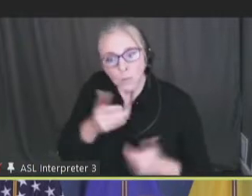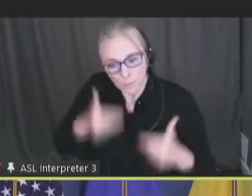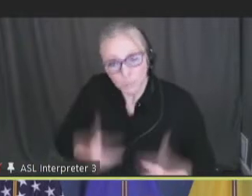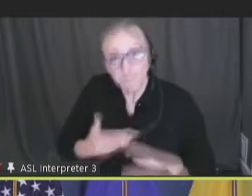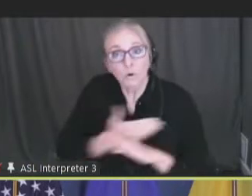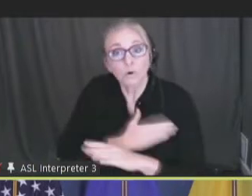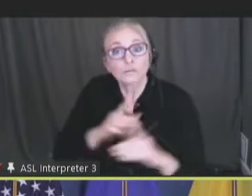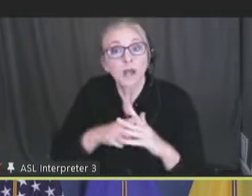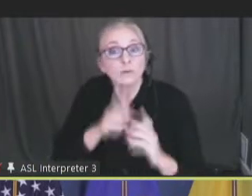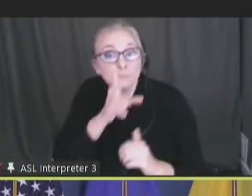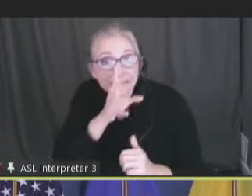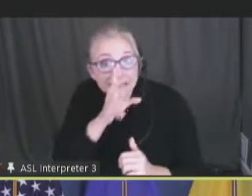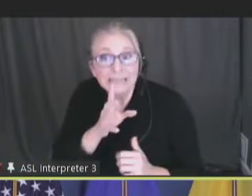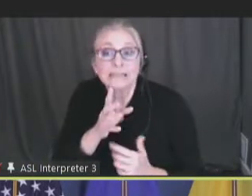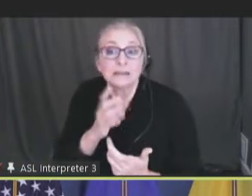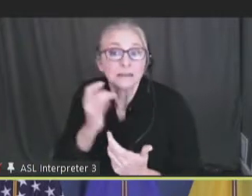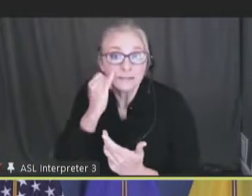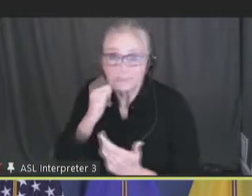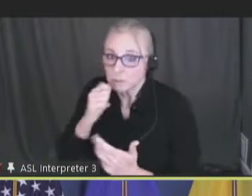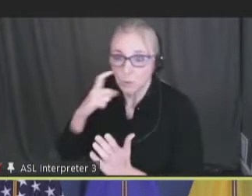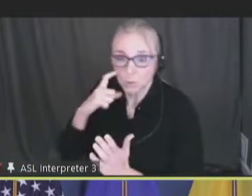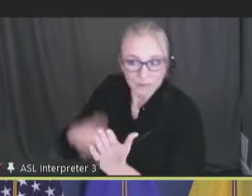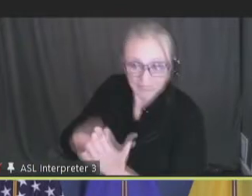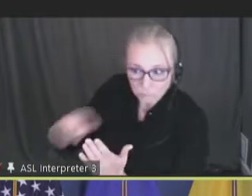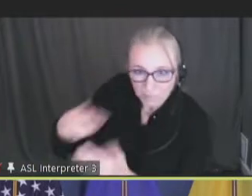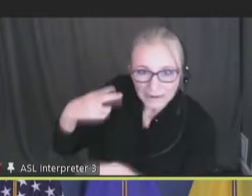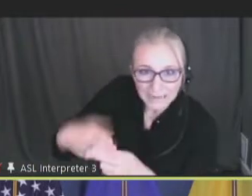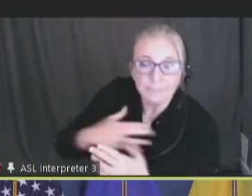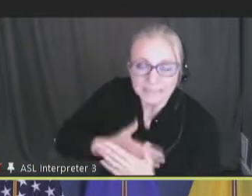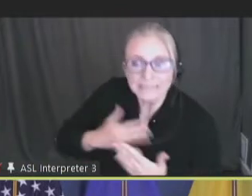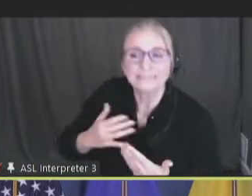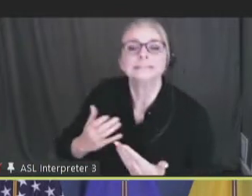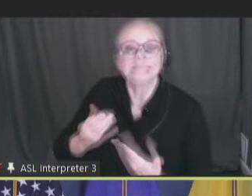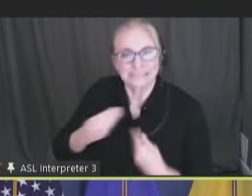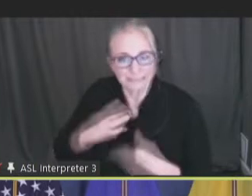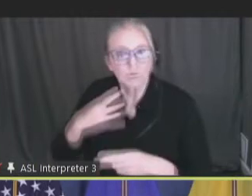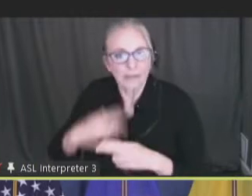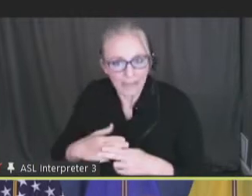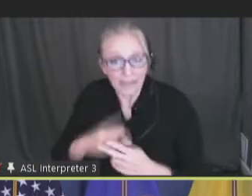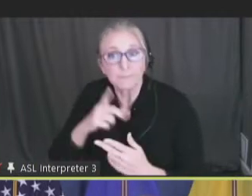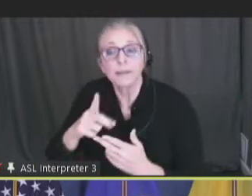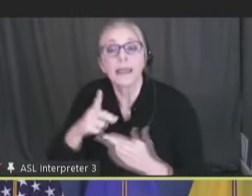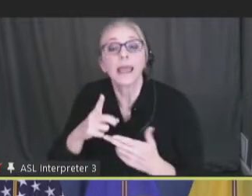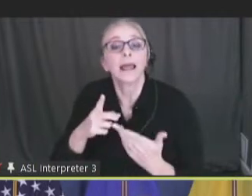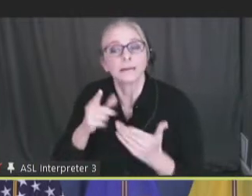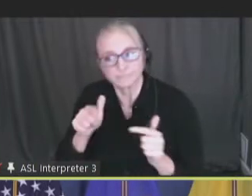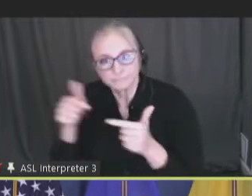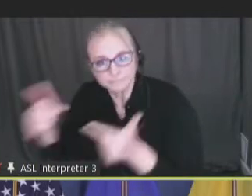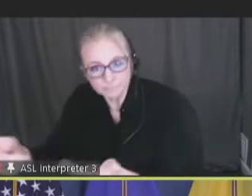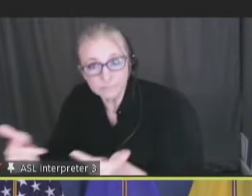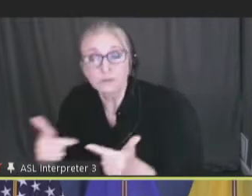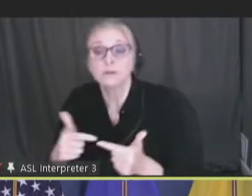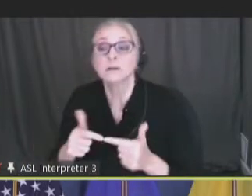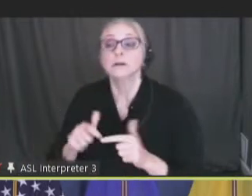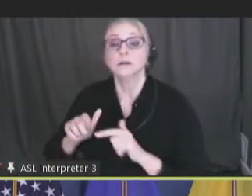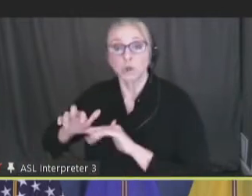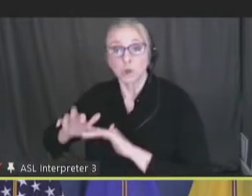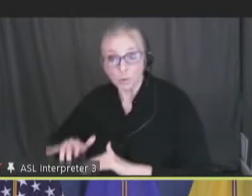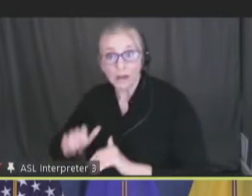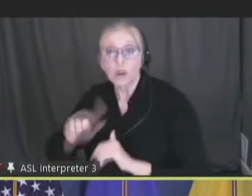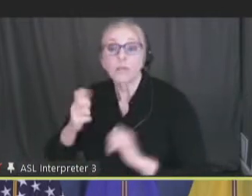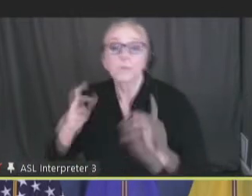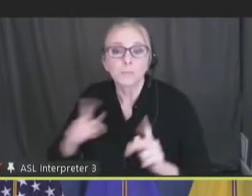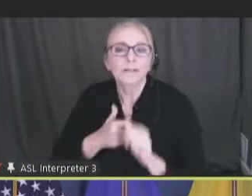speaking if I didn't acknowledge you by name and giving you the floor. This gives the note-taker and others an easier time